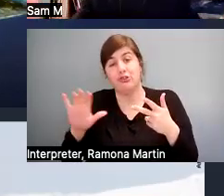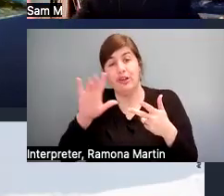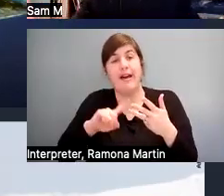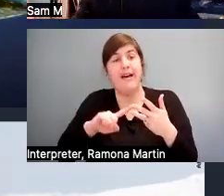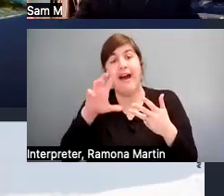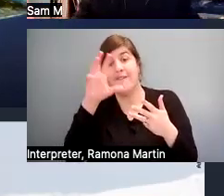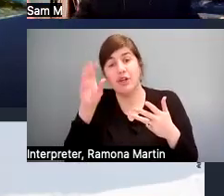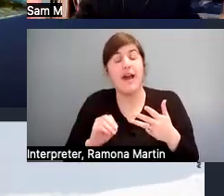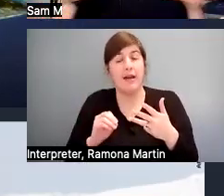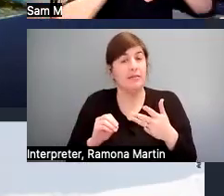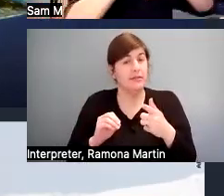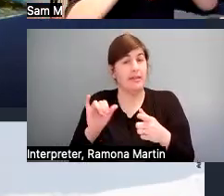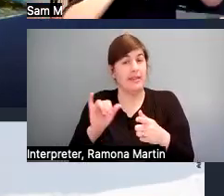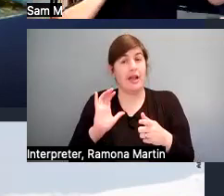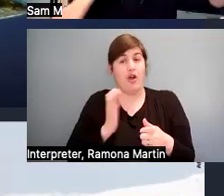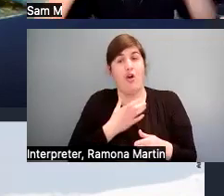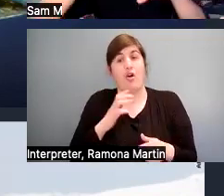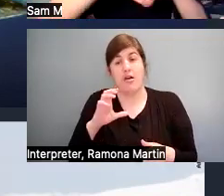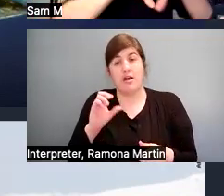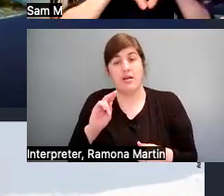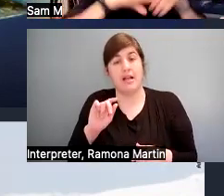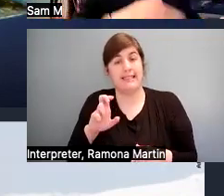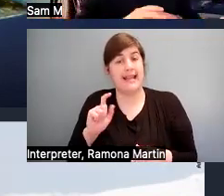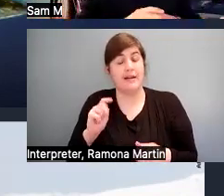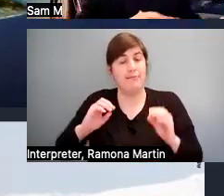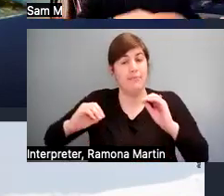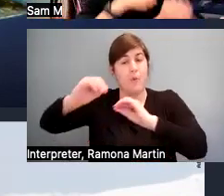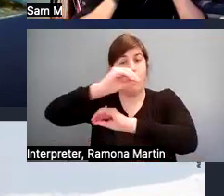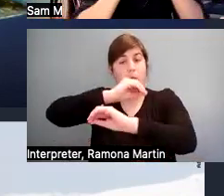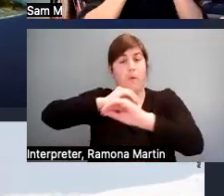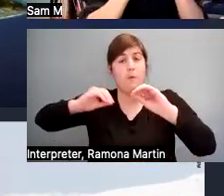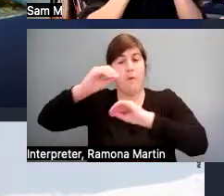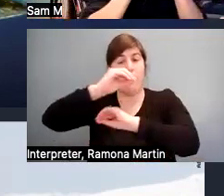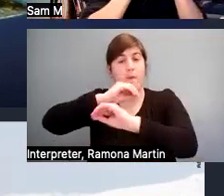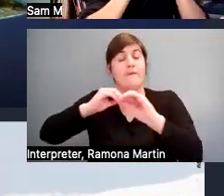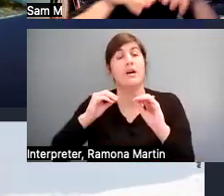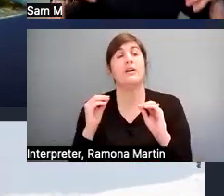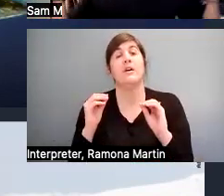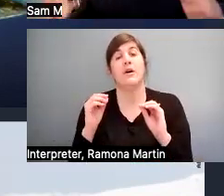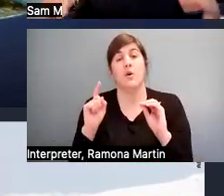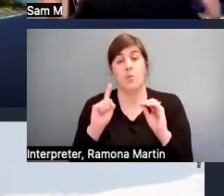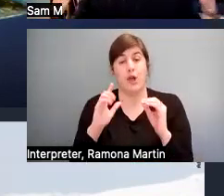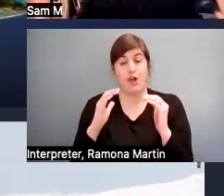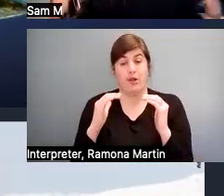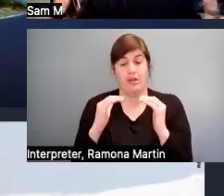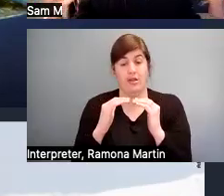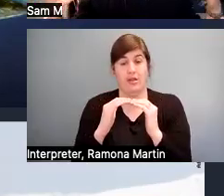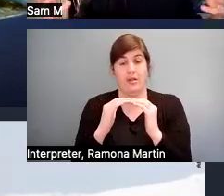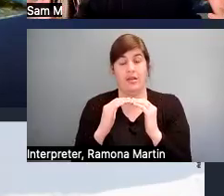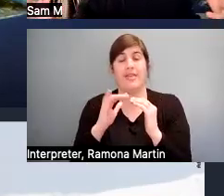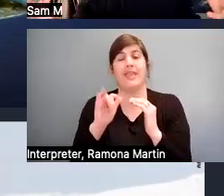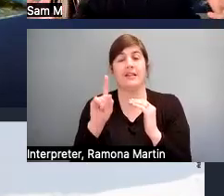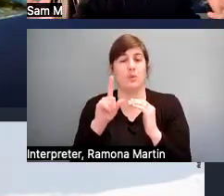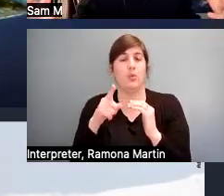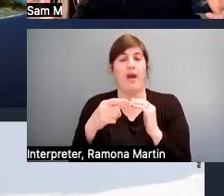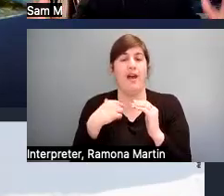almost like our continents, but they move around and they pass against each other. And where those plates meet is actually where you get destructive